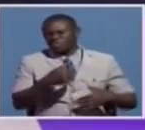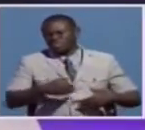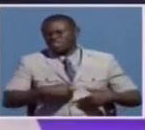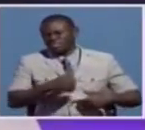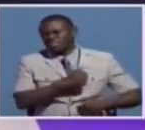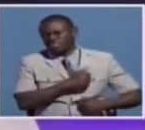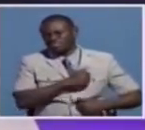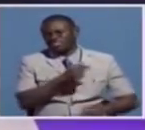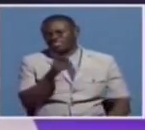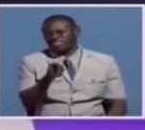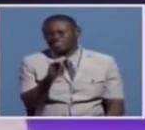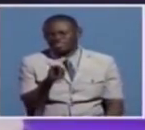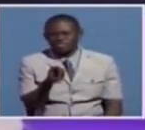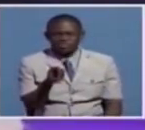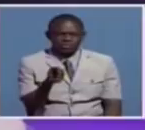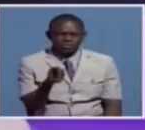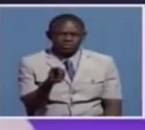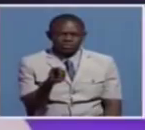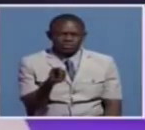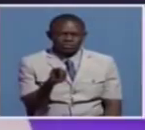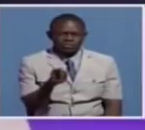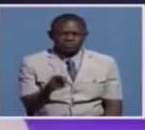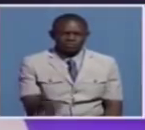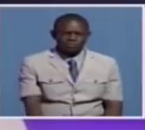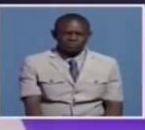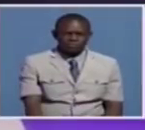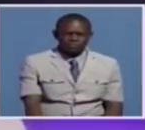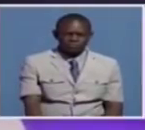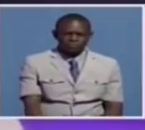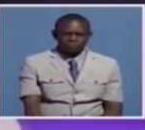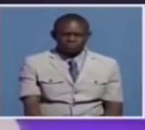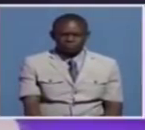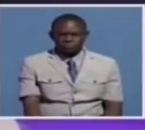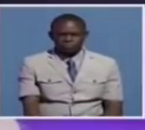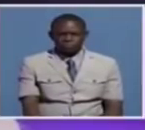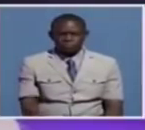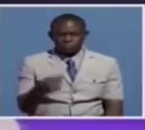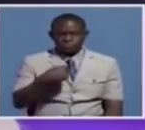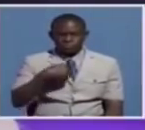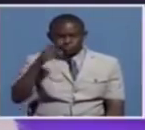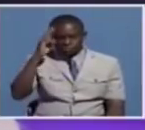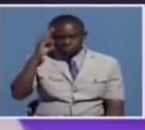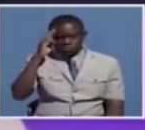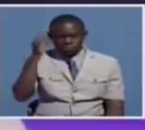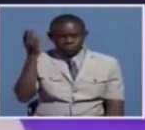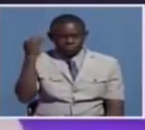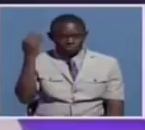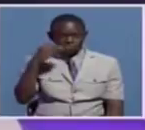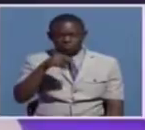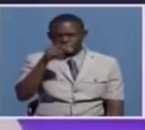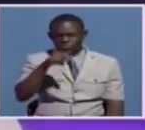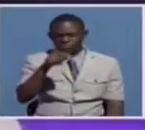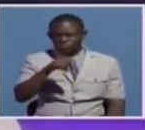change. So he took advantage of that, and I remember that time he was at the Ndora Trade Fair. I was at State